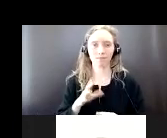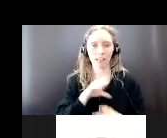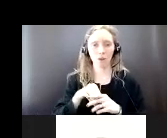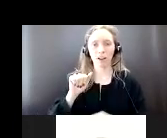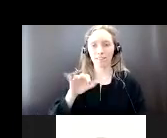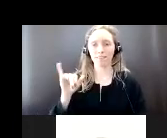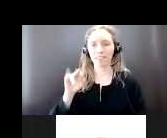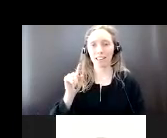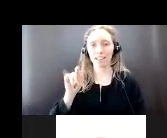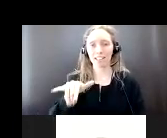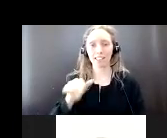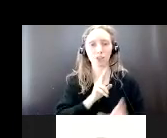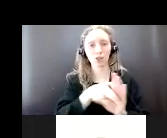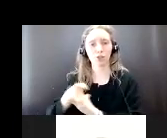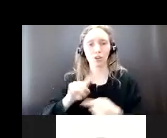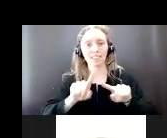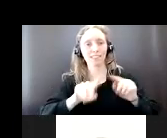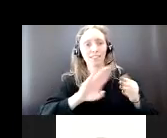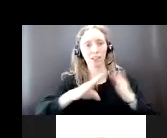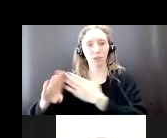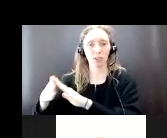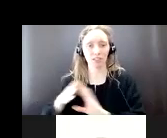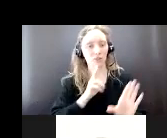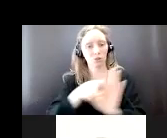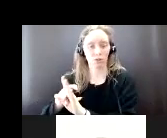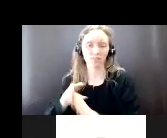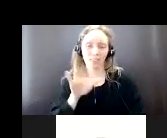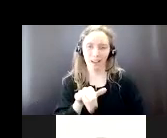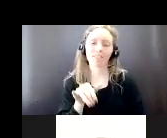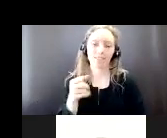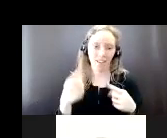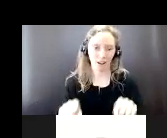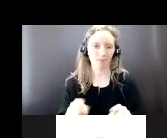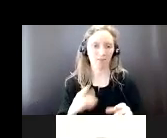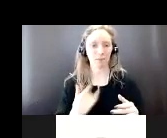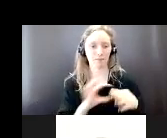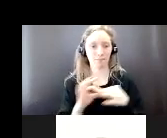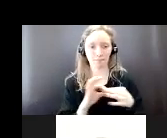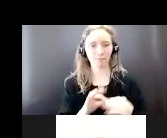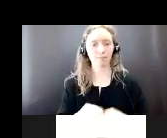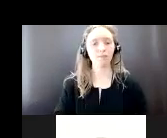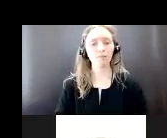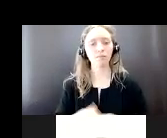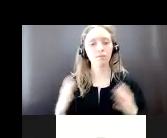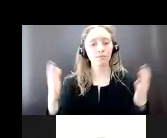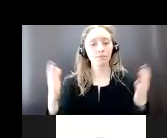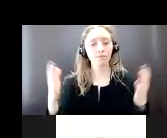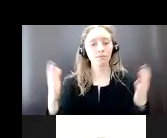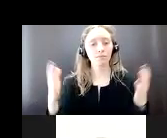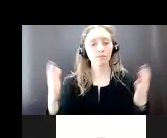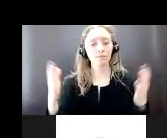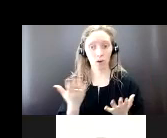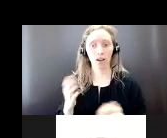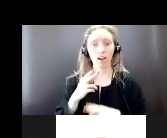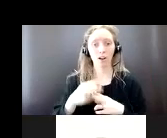Then we're seeing crypto scams. And this is relatively new. You might have heard about Bitcoins, and they're what we call a cryptocurrency, which falls